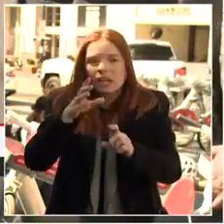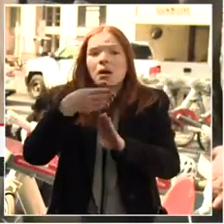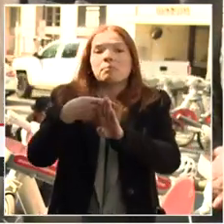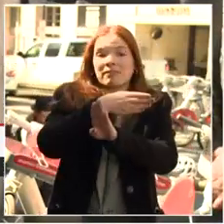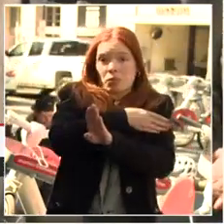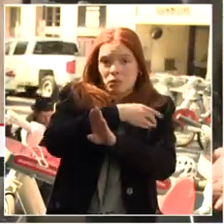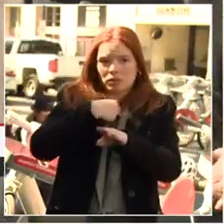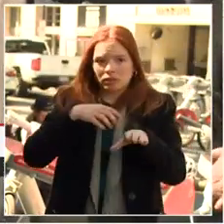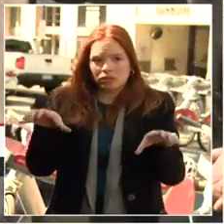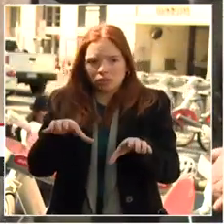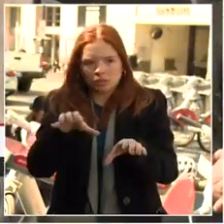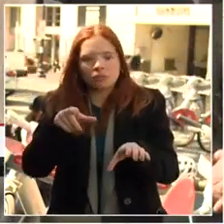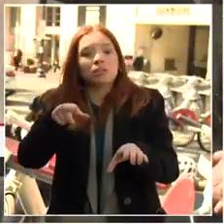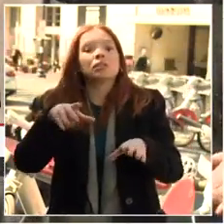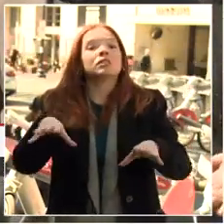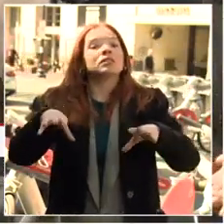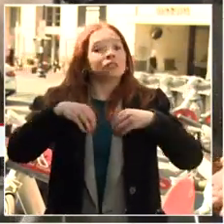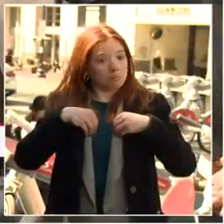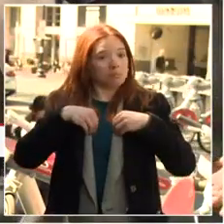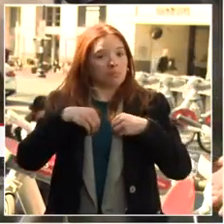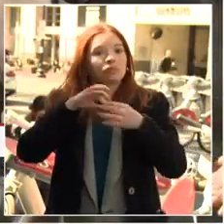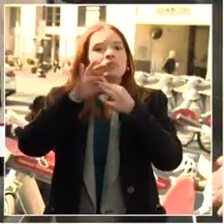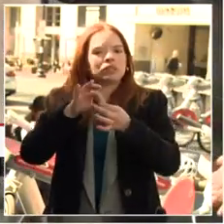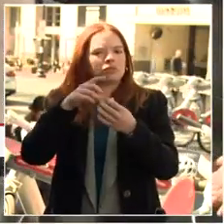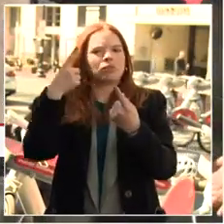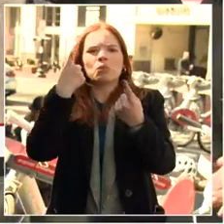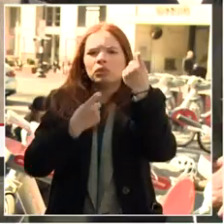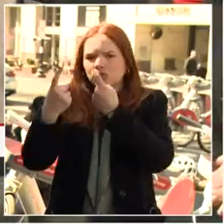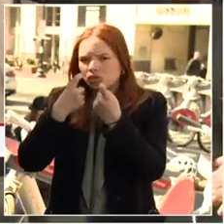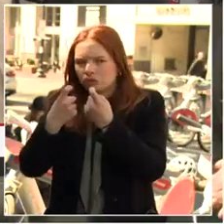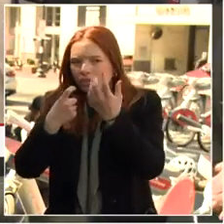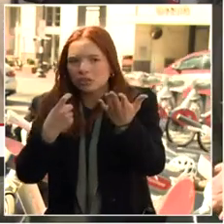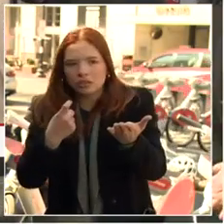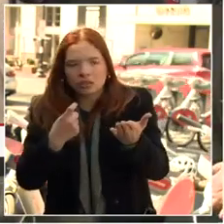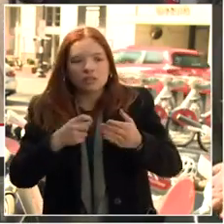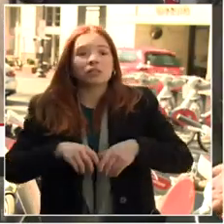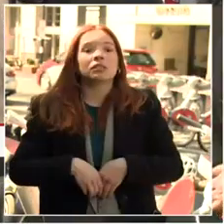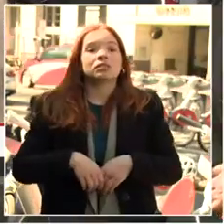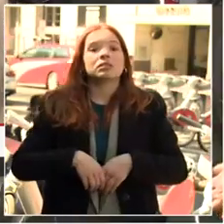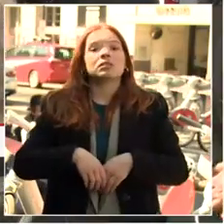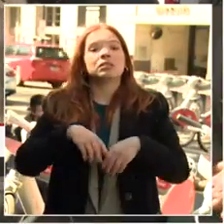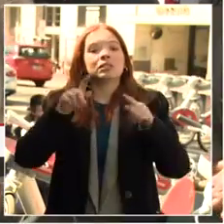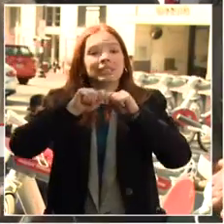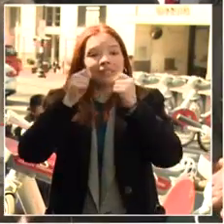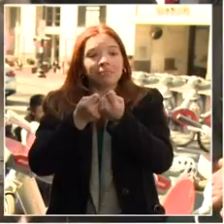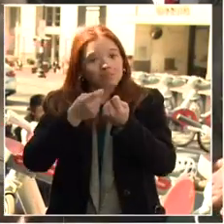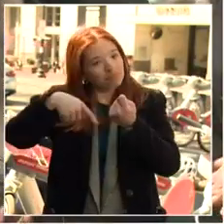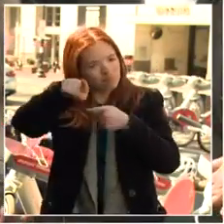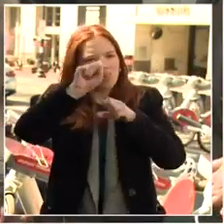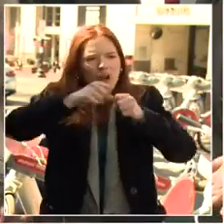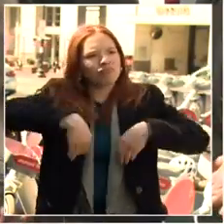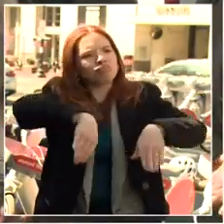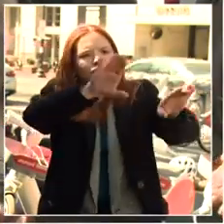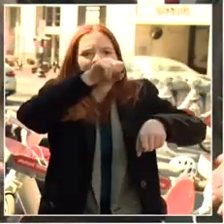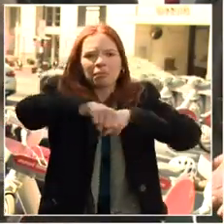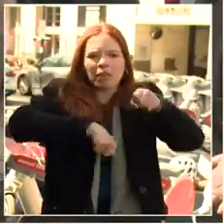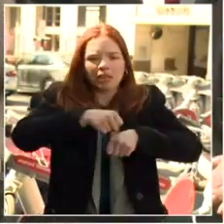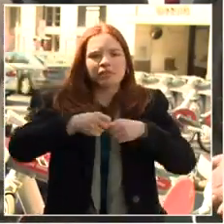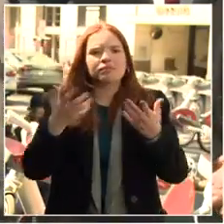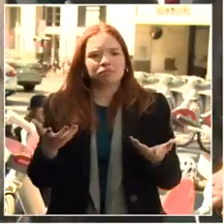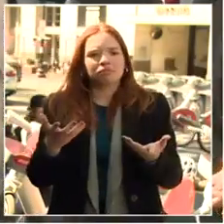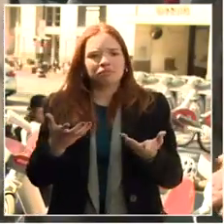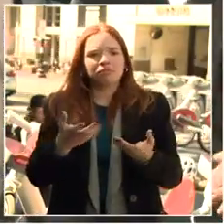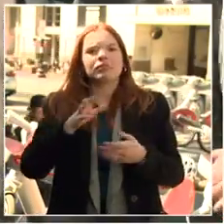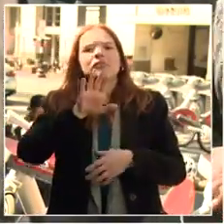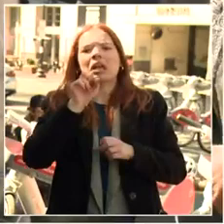take on-topic questions. We're going to then send our team to try the bikes out, and then I'll take off-topic